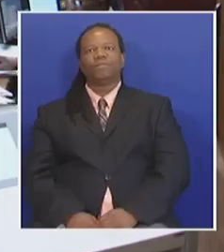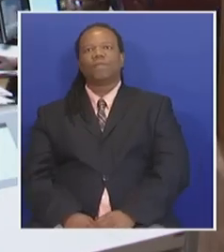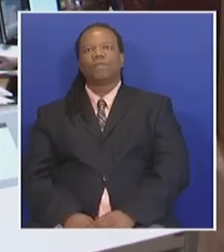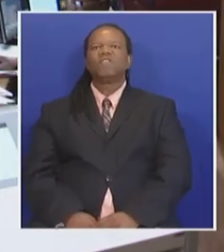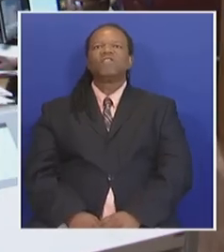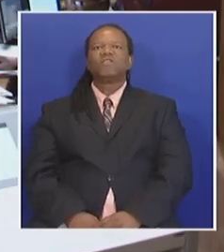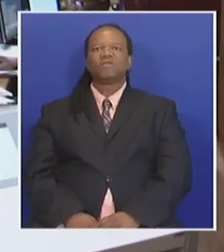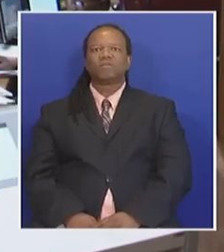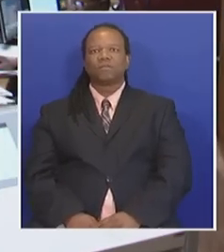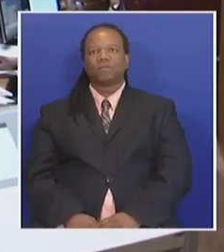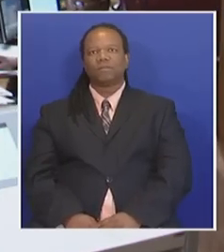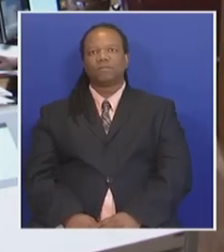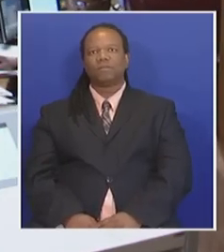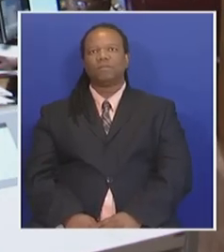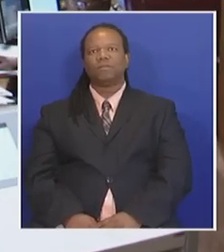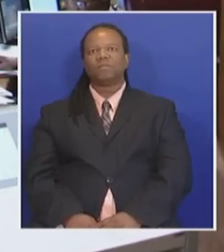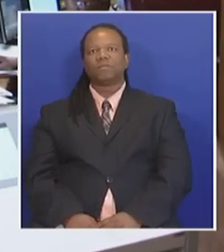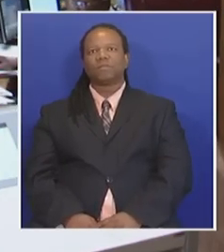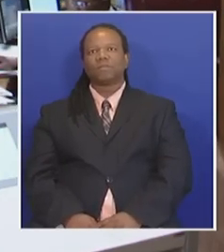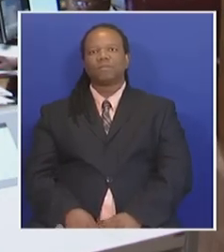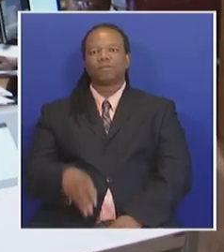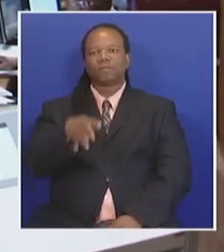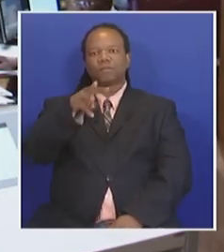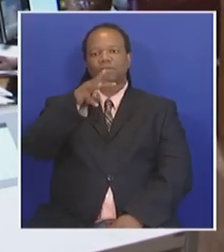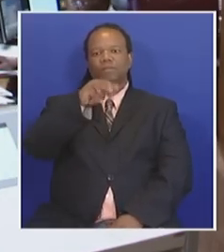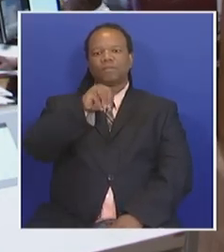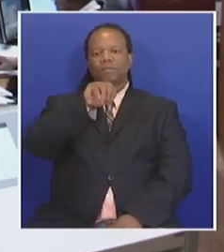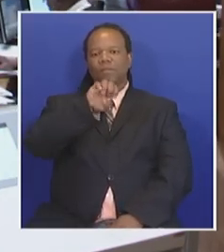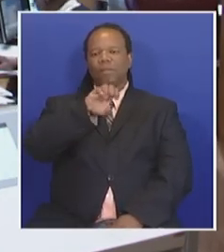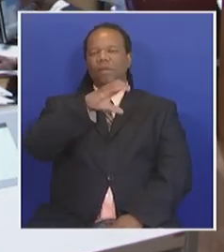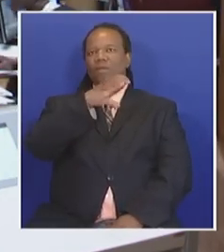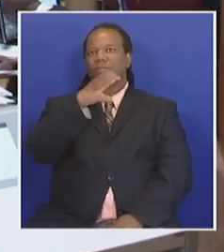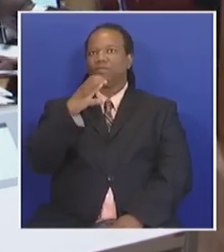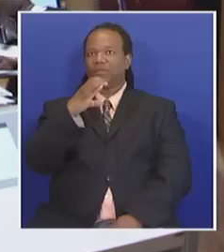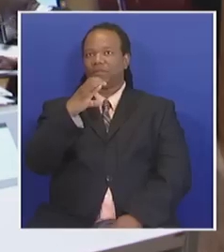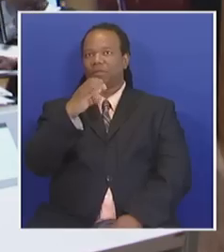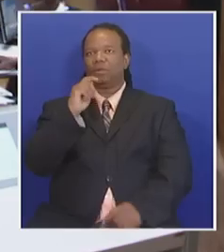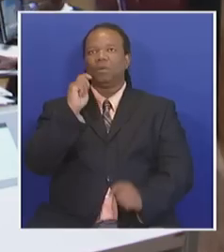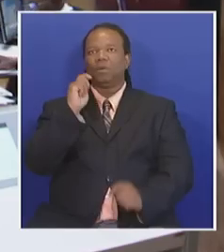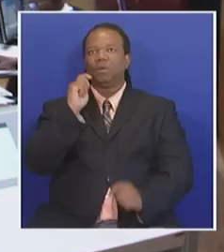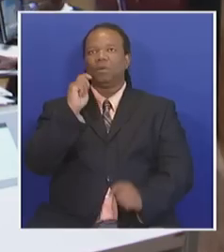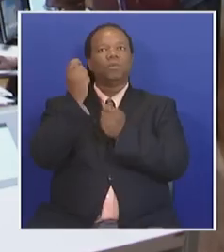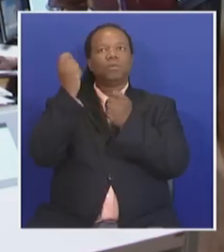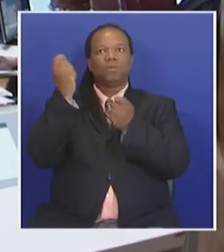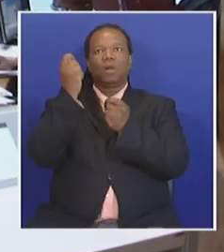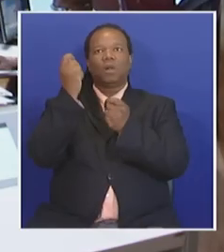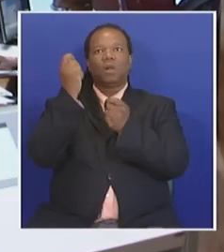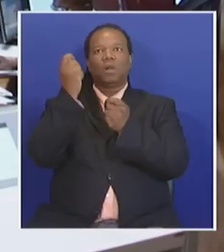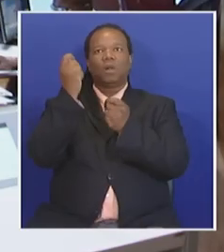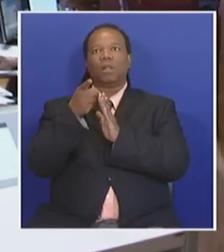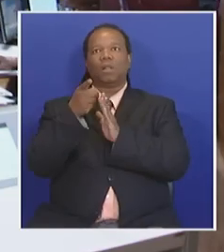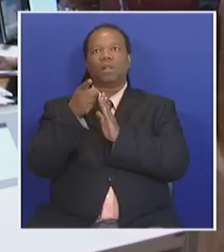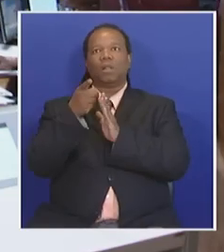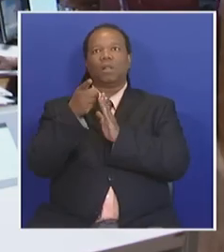The Honorable, the MEC for Rural Development and Agrarian Reform, Honorable Koboshiani.